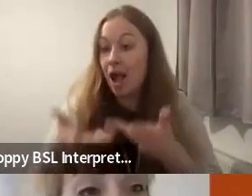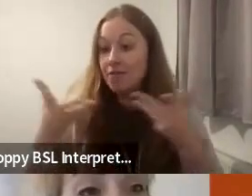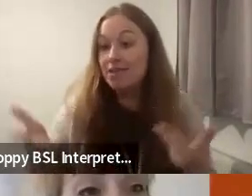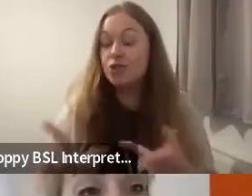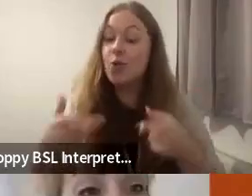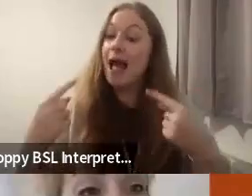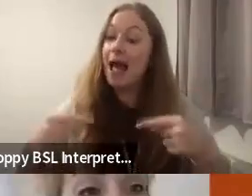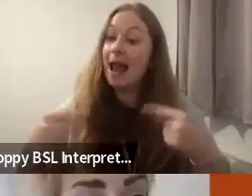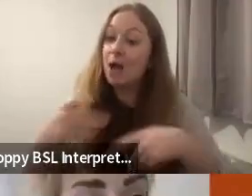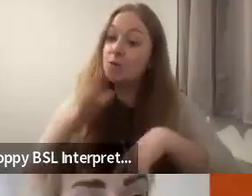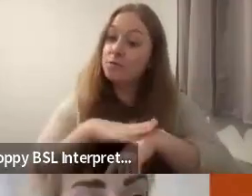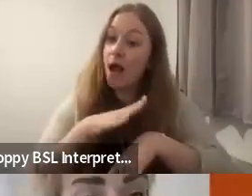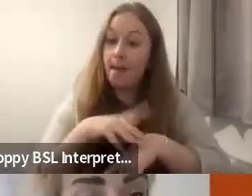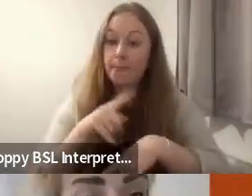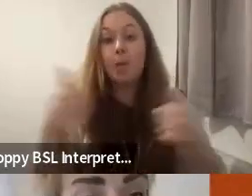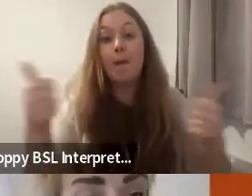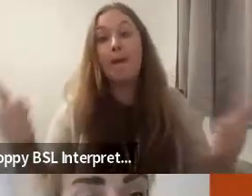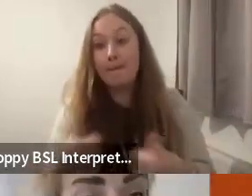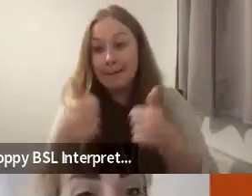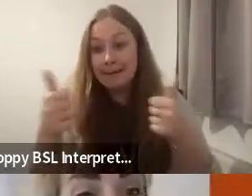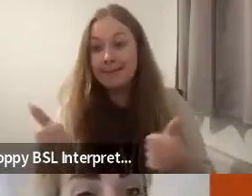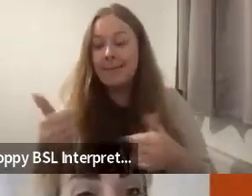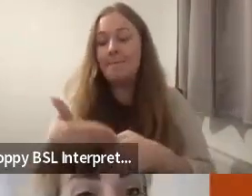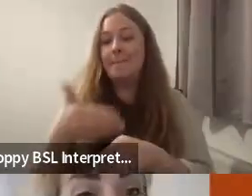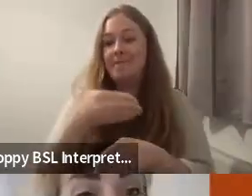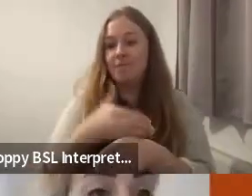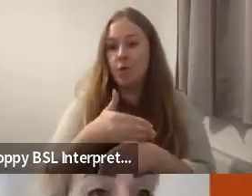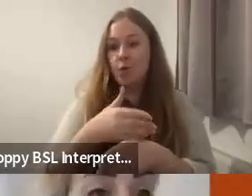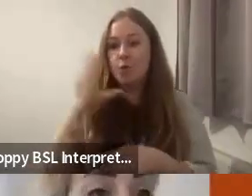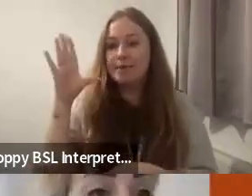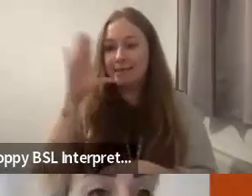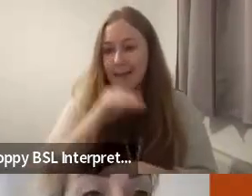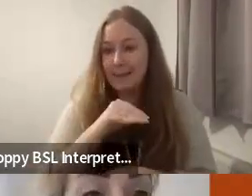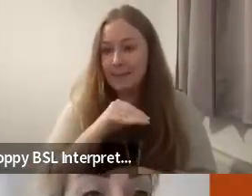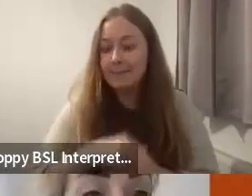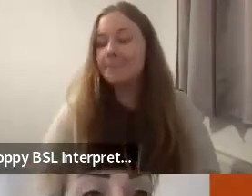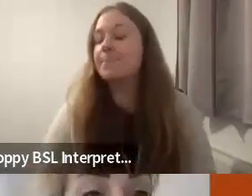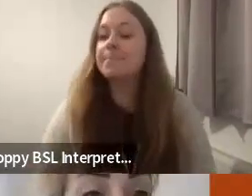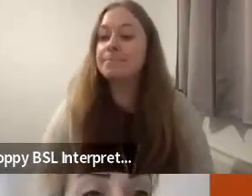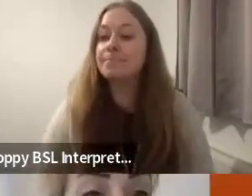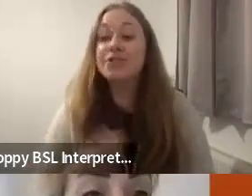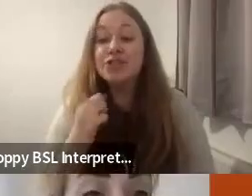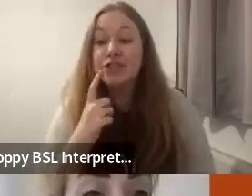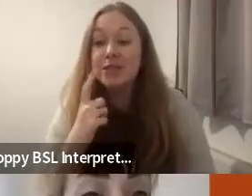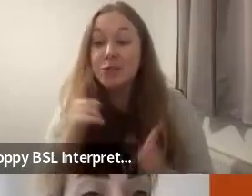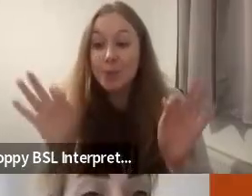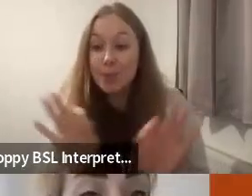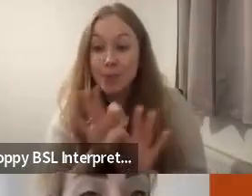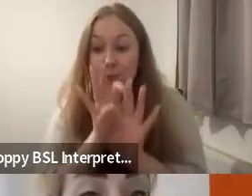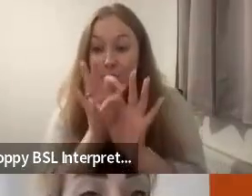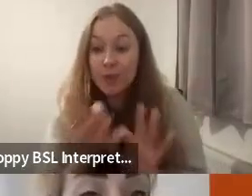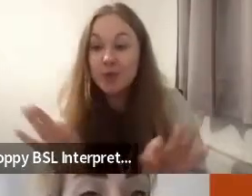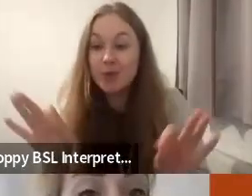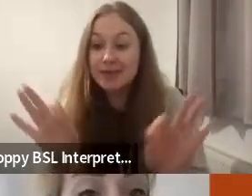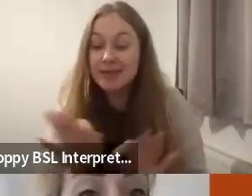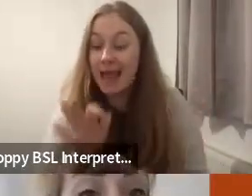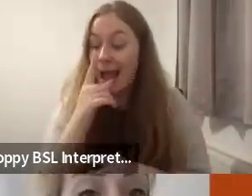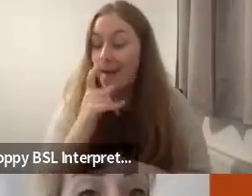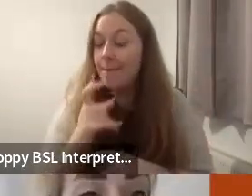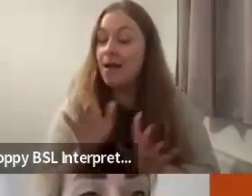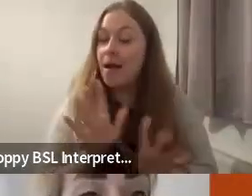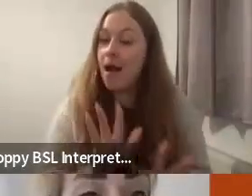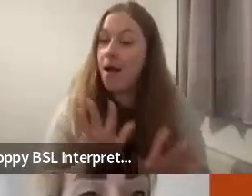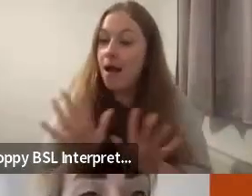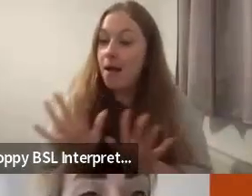them to complete that task. Gentle music, again, music can be really calming and